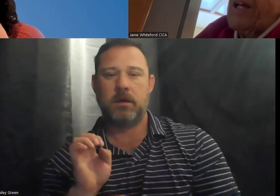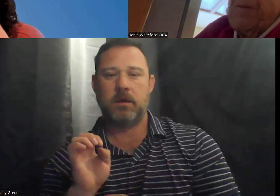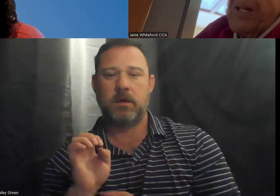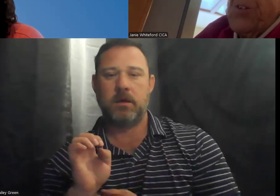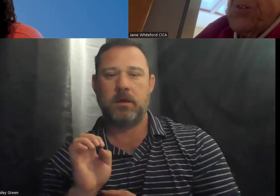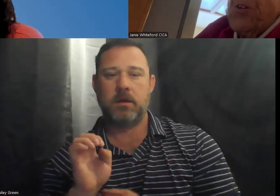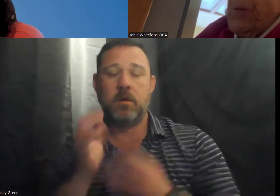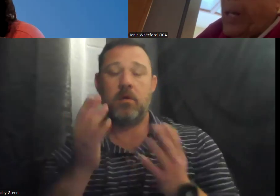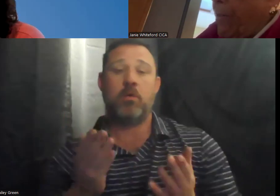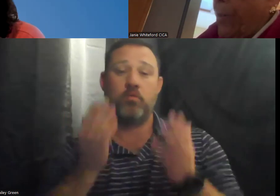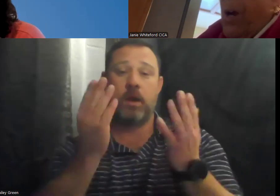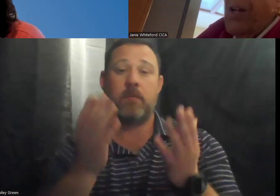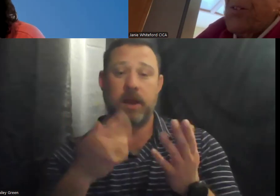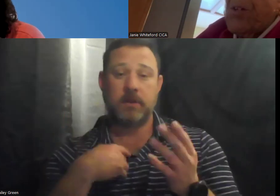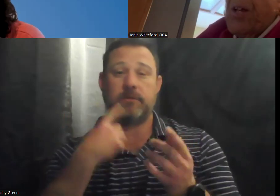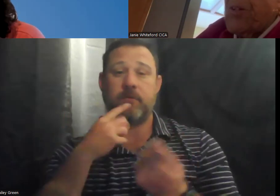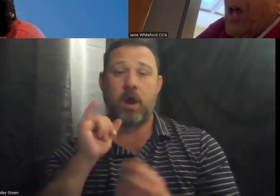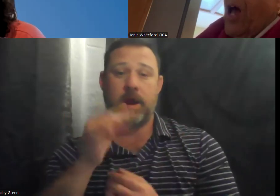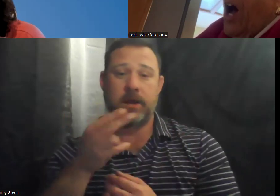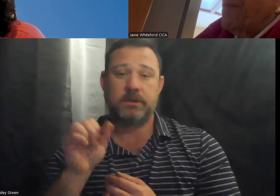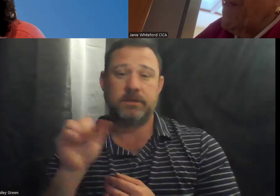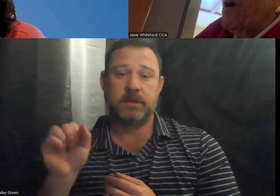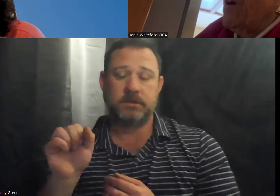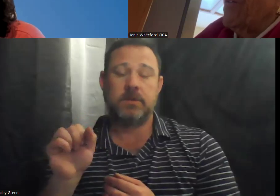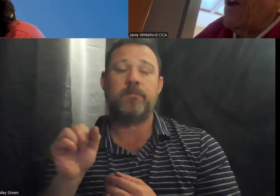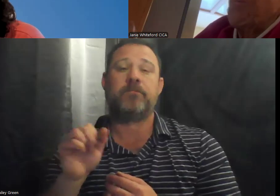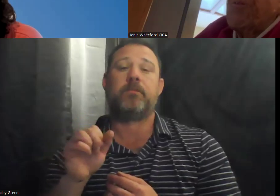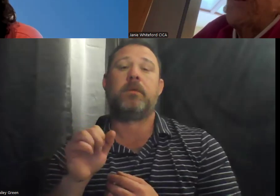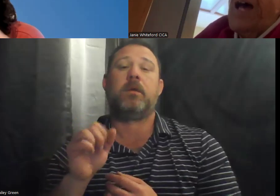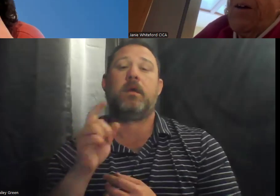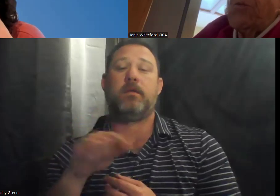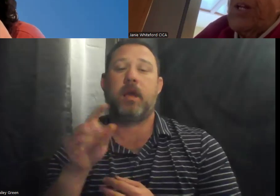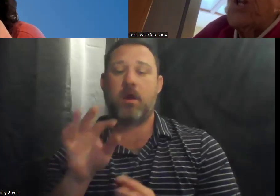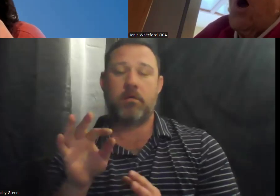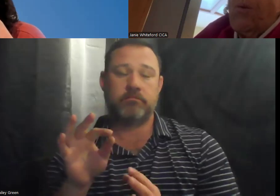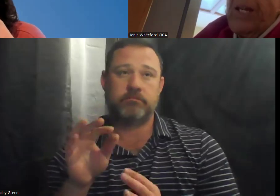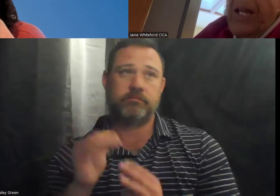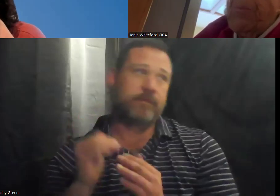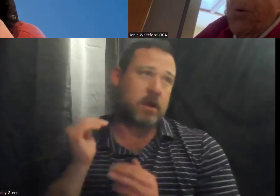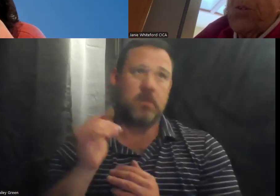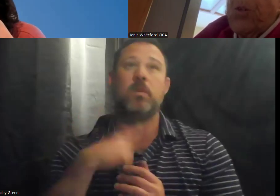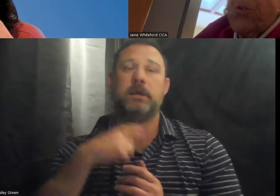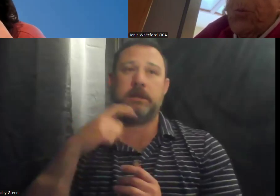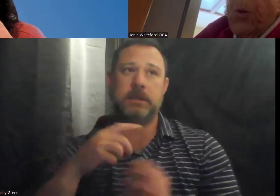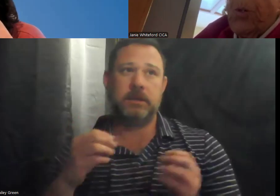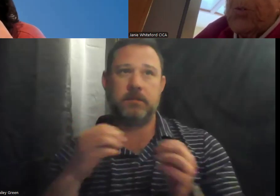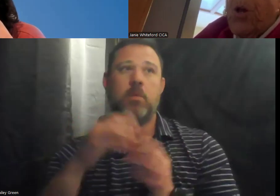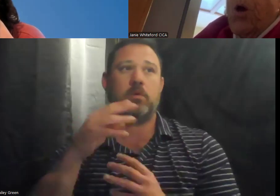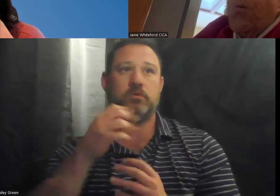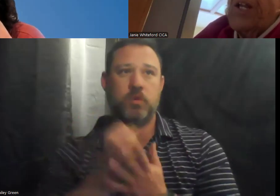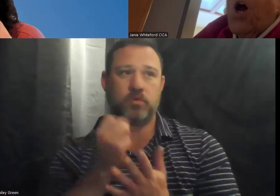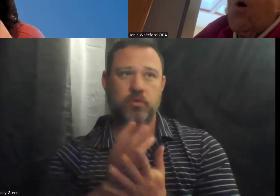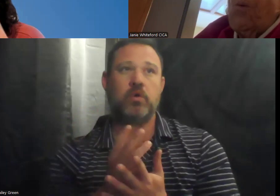The recommendations that we give for IHSS, I mean, they are profound. We know we need more social